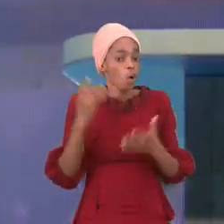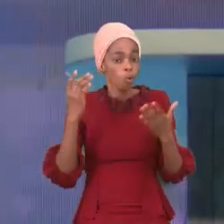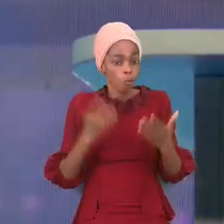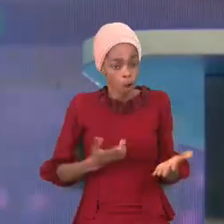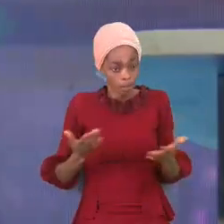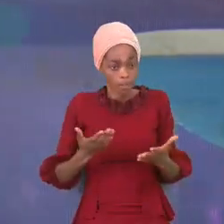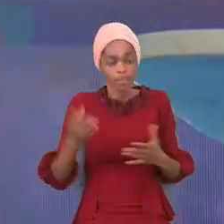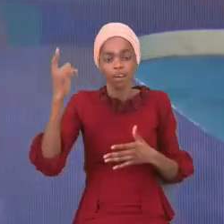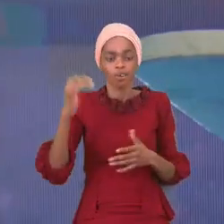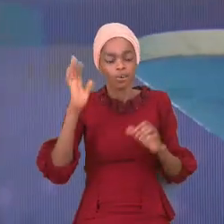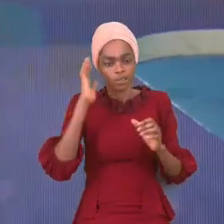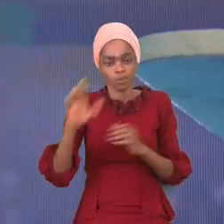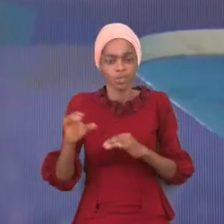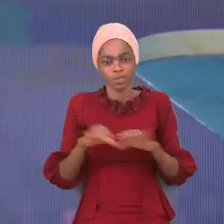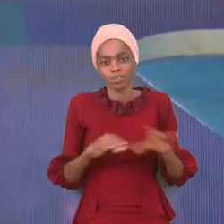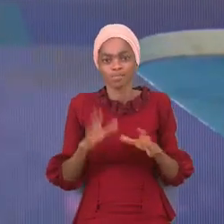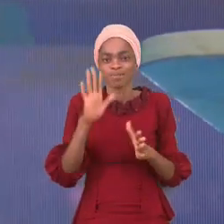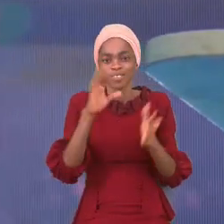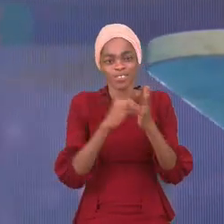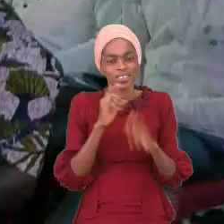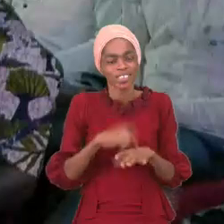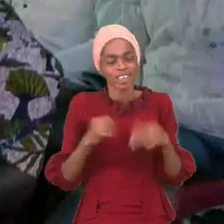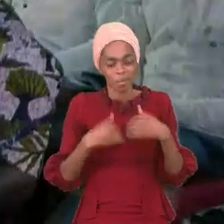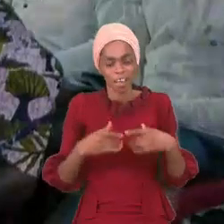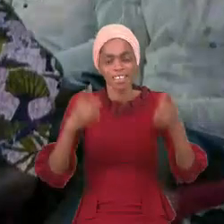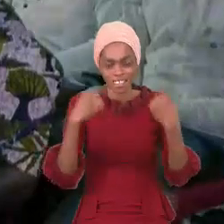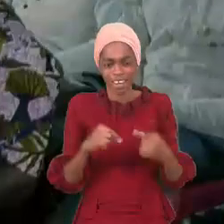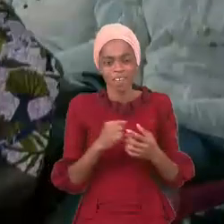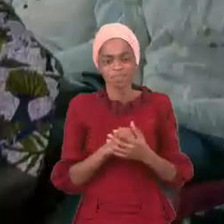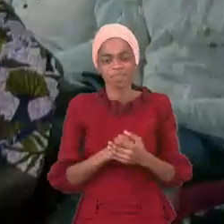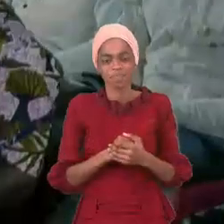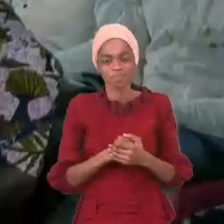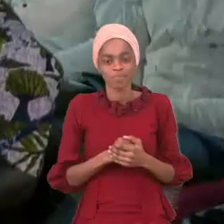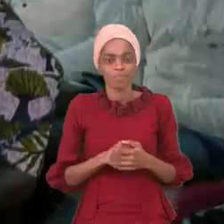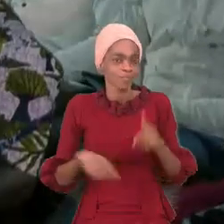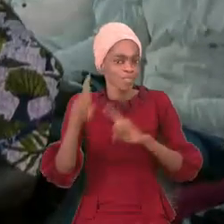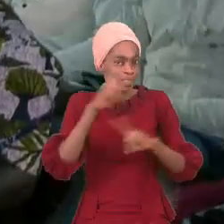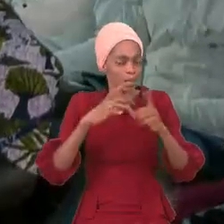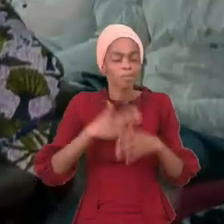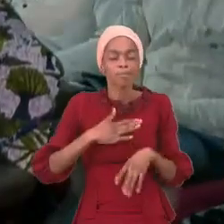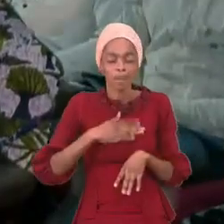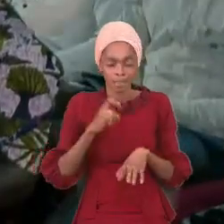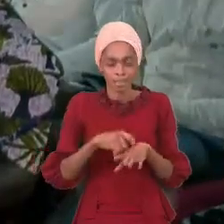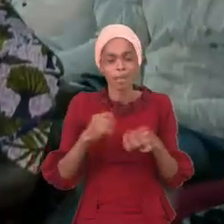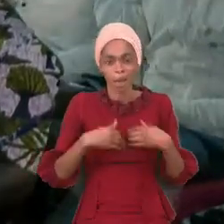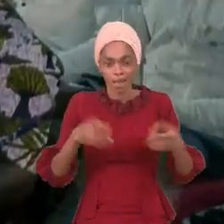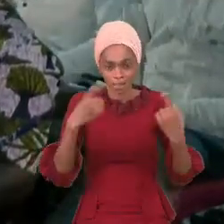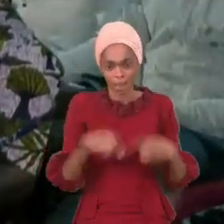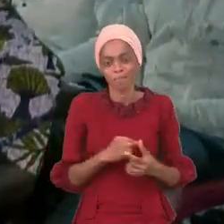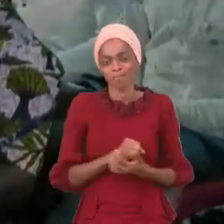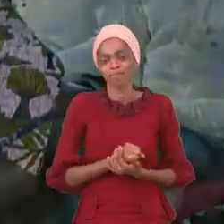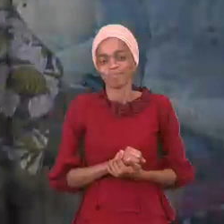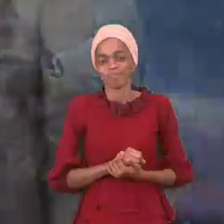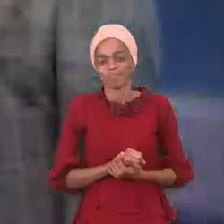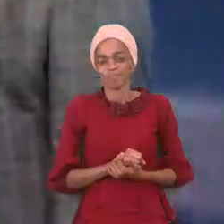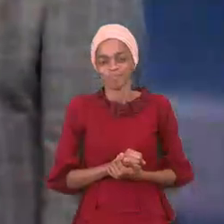do. Your own time has now come. My own time has now come.